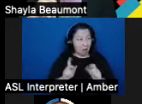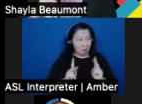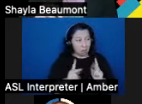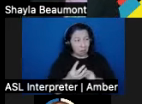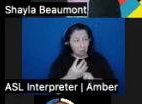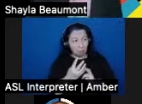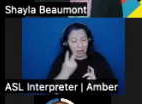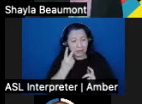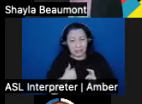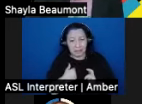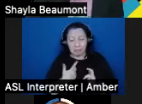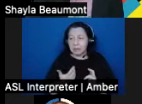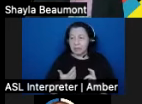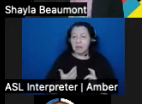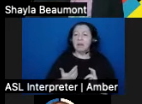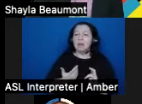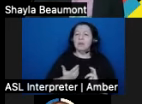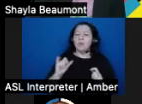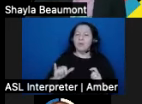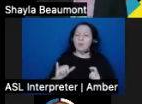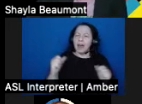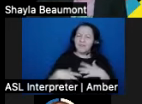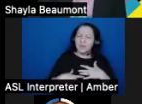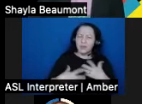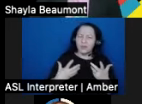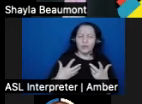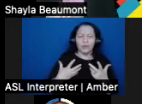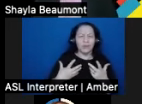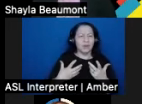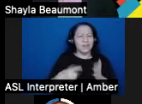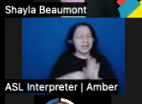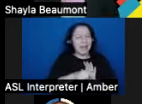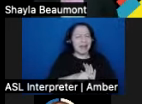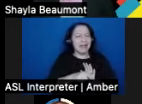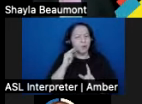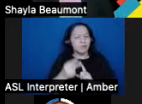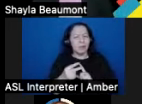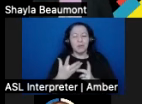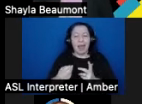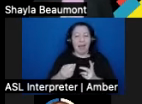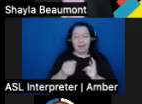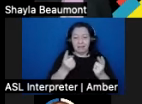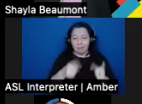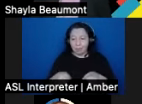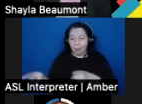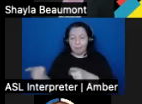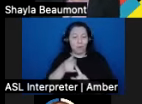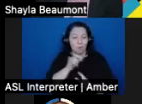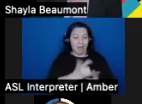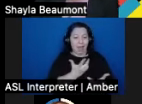and the fear of the repercussions for reaching out for help, just with, and then